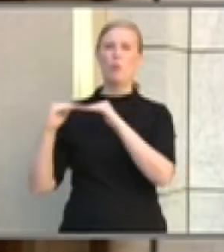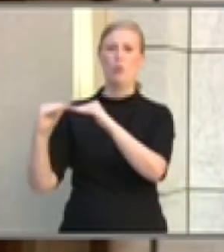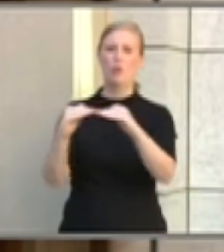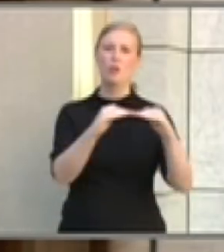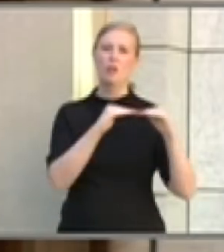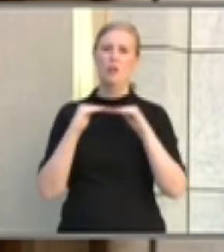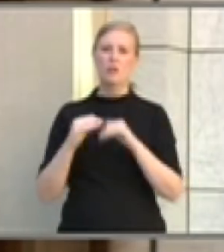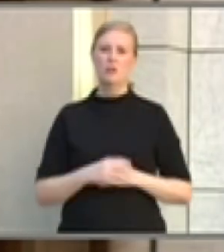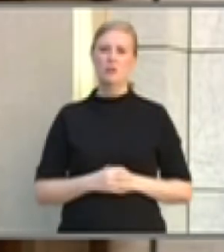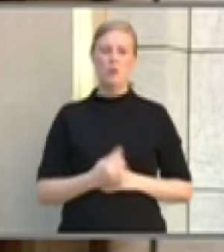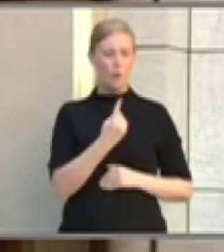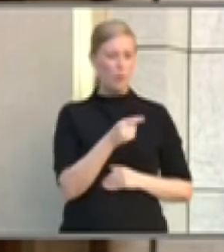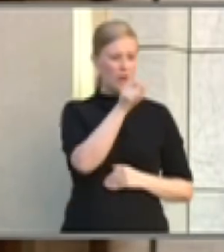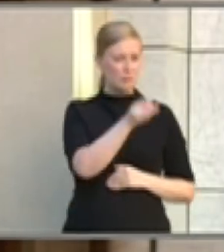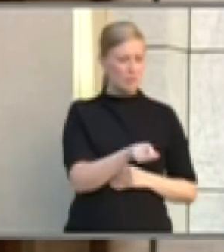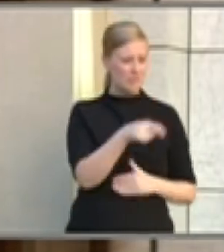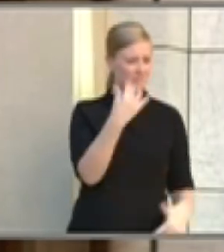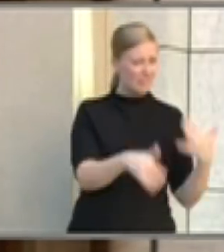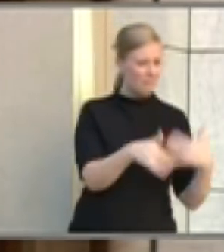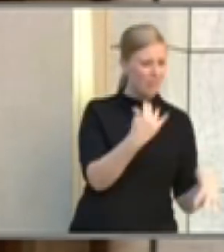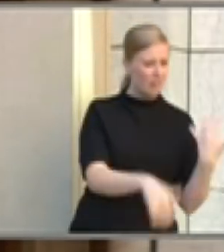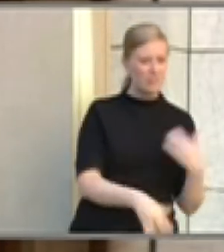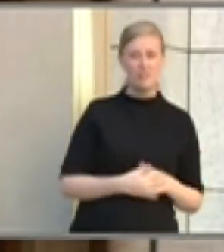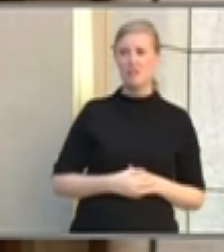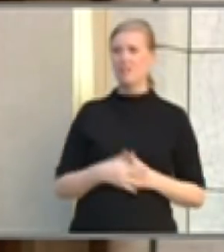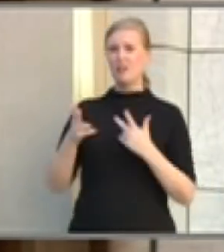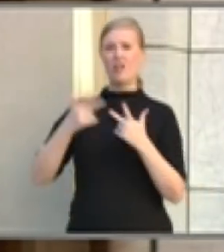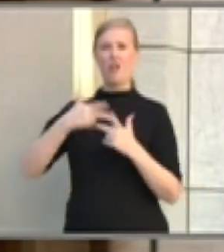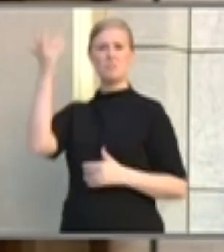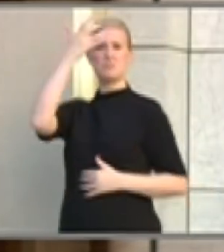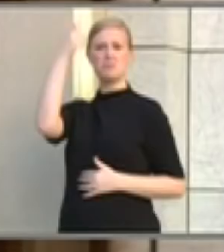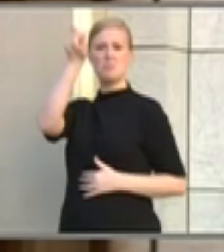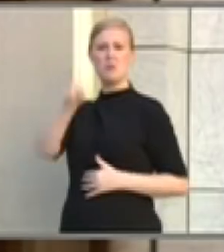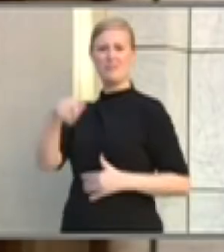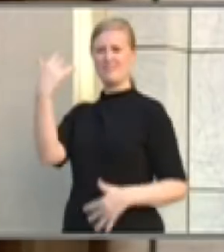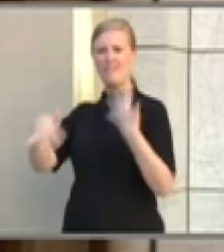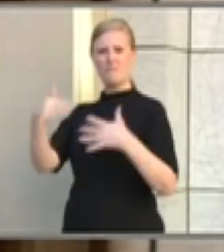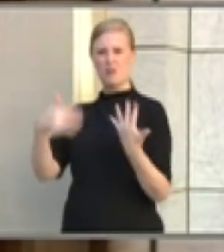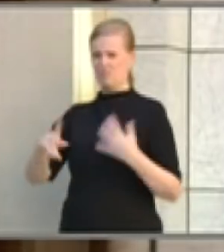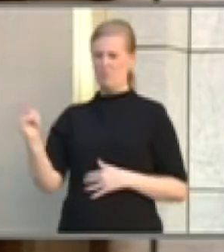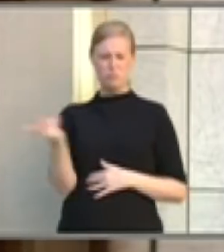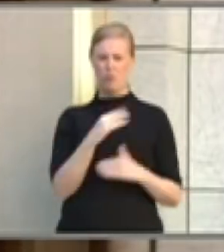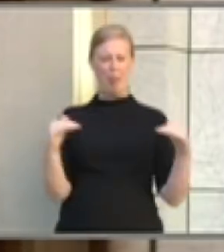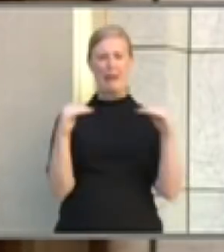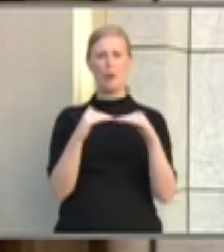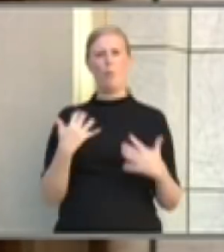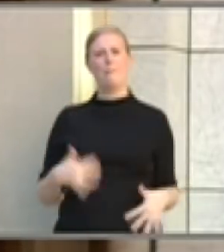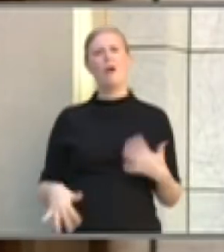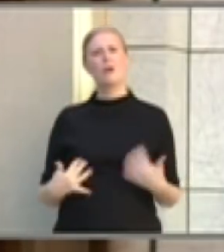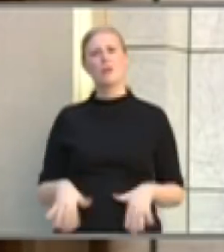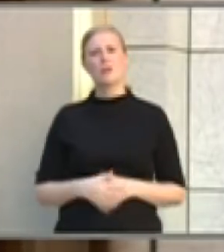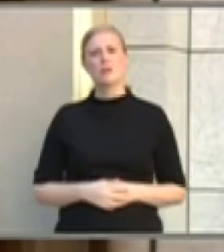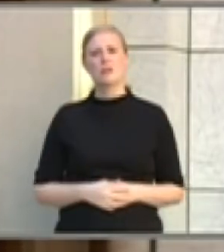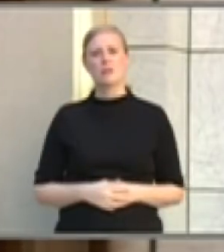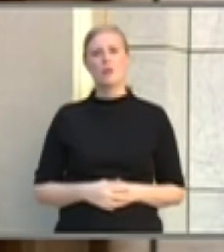time, it's the same hard time. We're all in this together. That's what's fair. That's what's